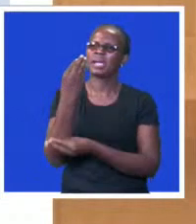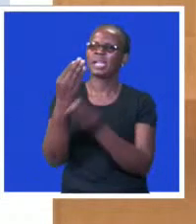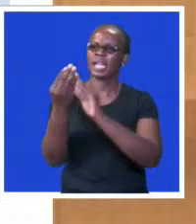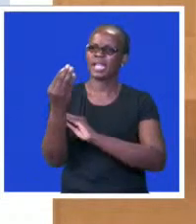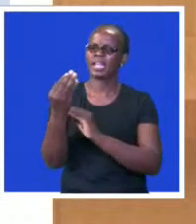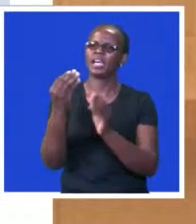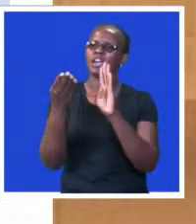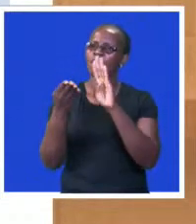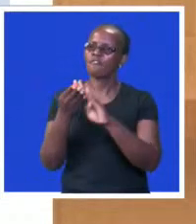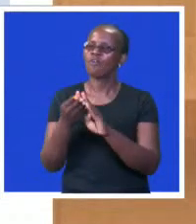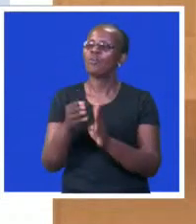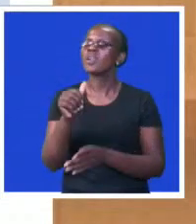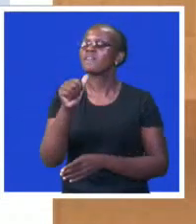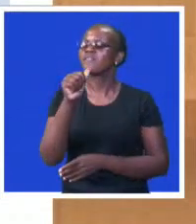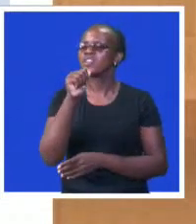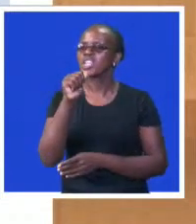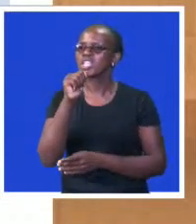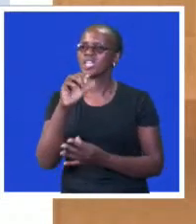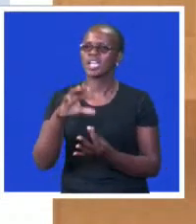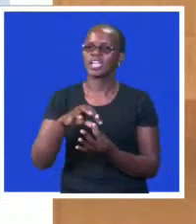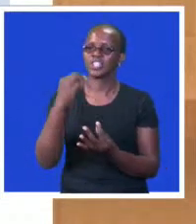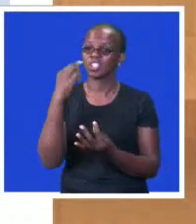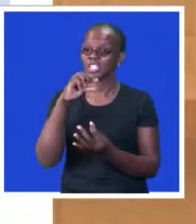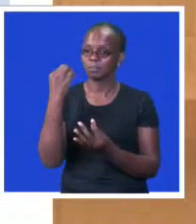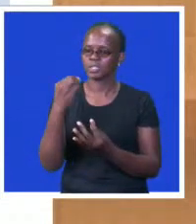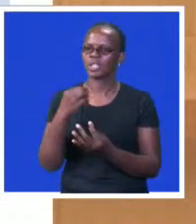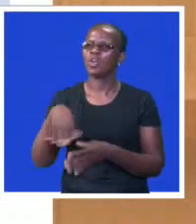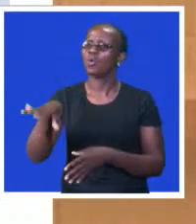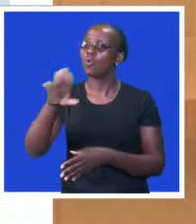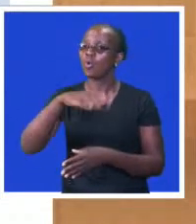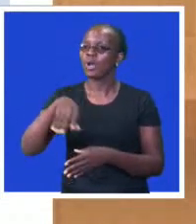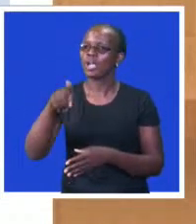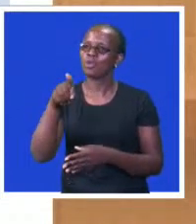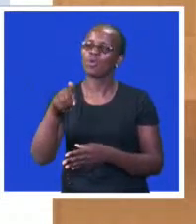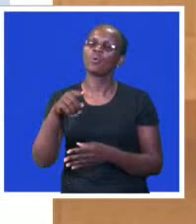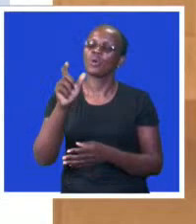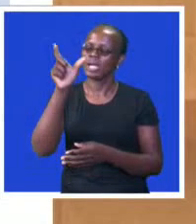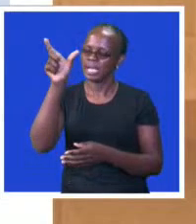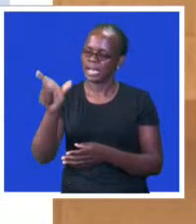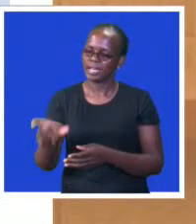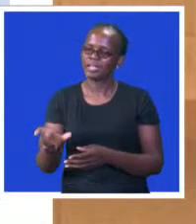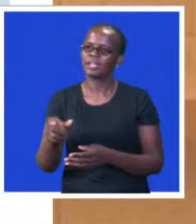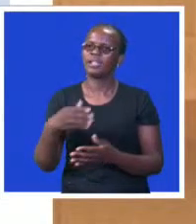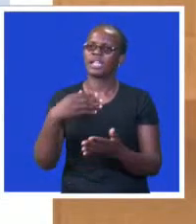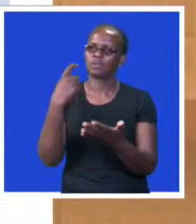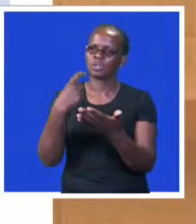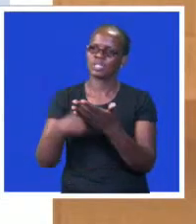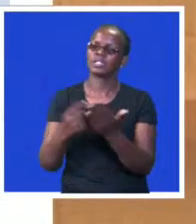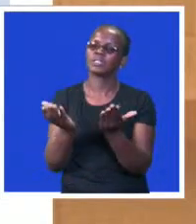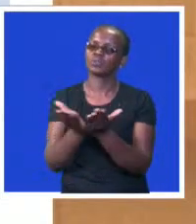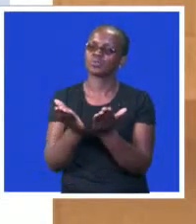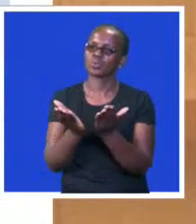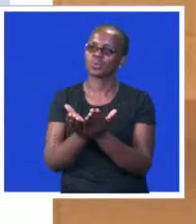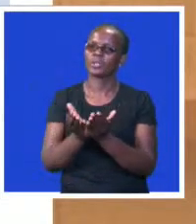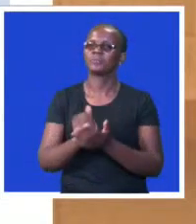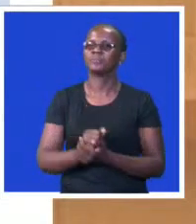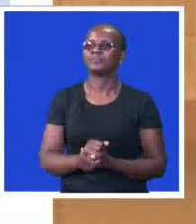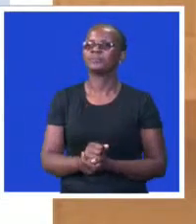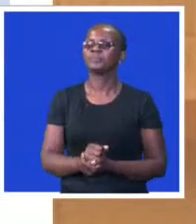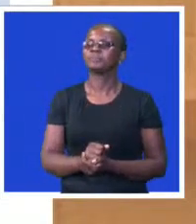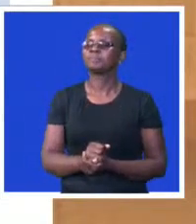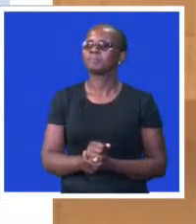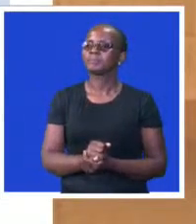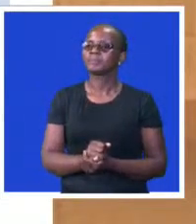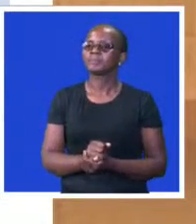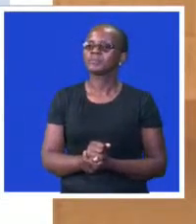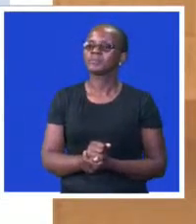fish and chips. This is the shopping list that the learner might buy. So we have prepared